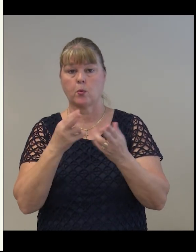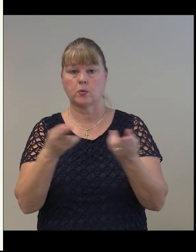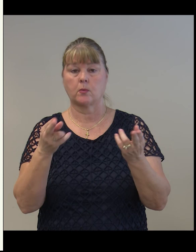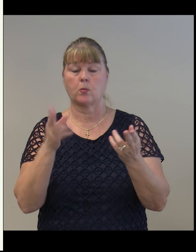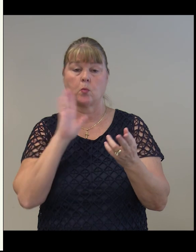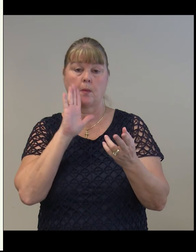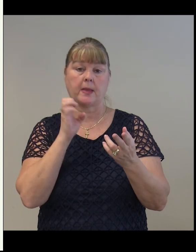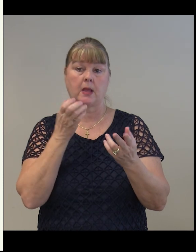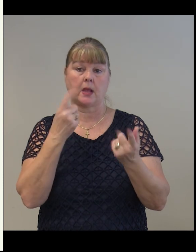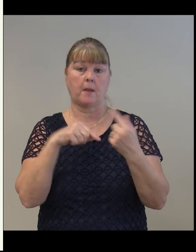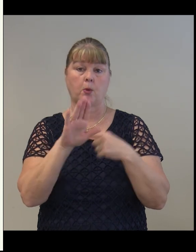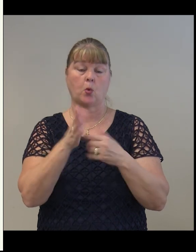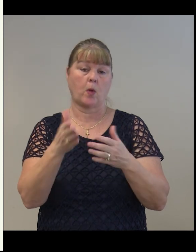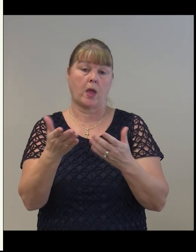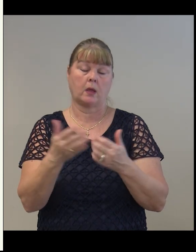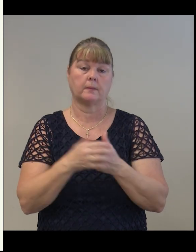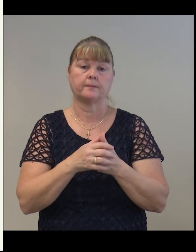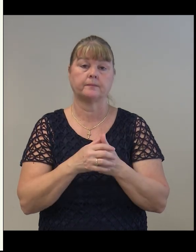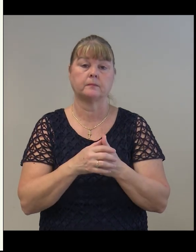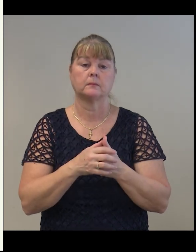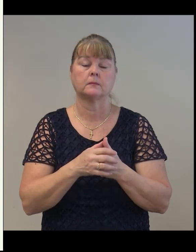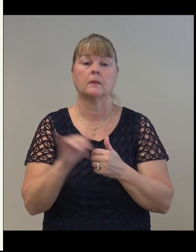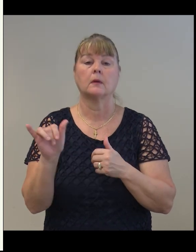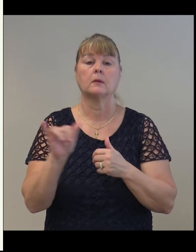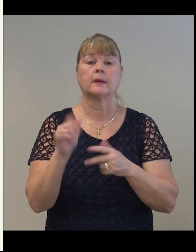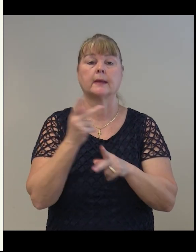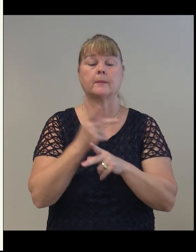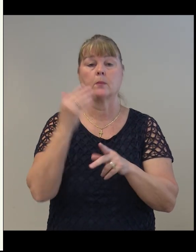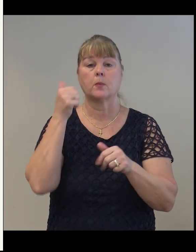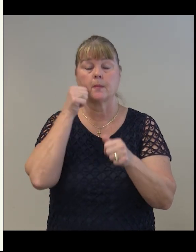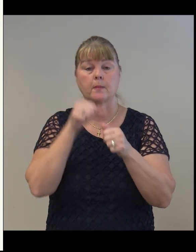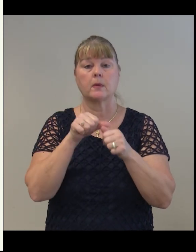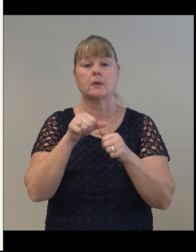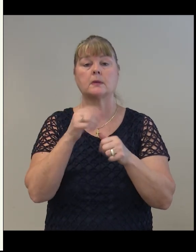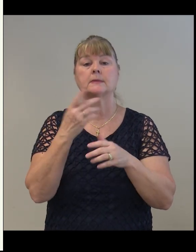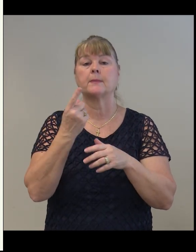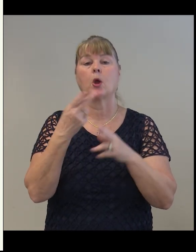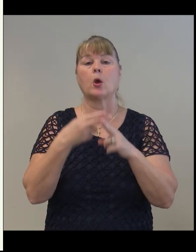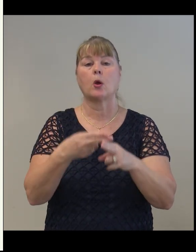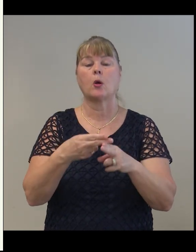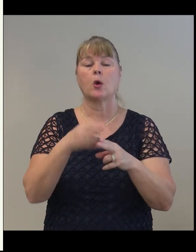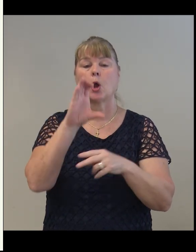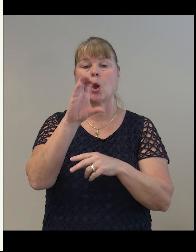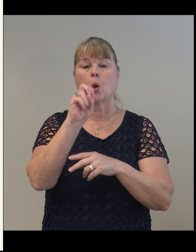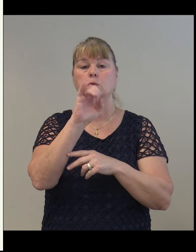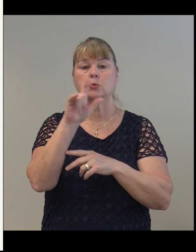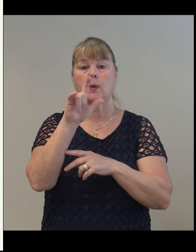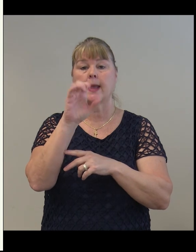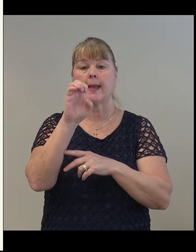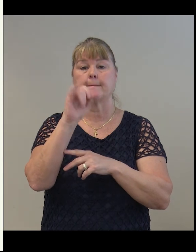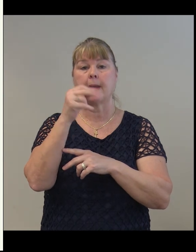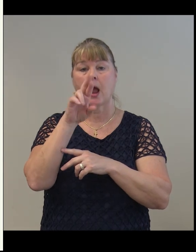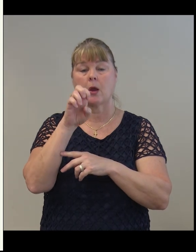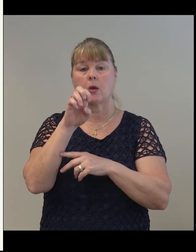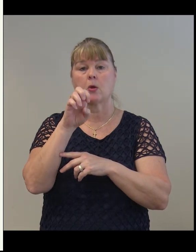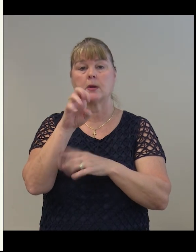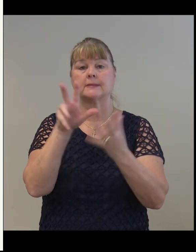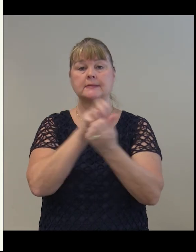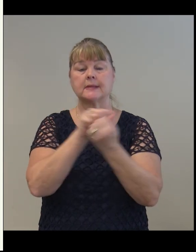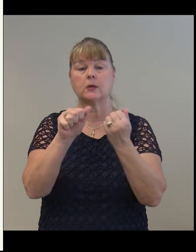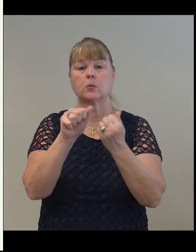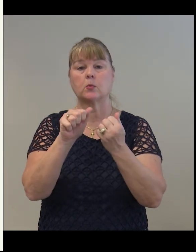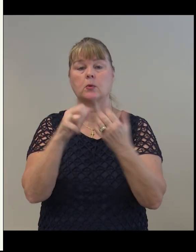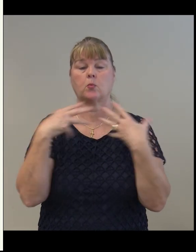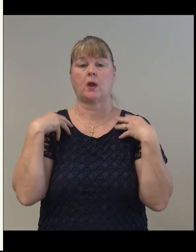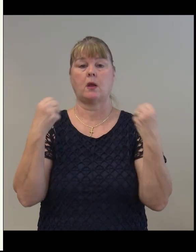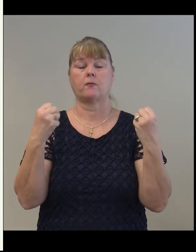for those resources that could be coming your way. Also, keep in mind, there is something called the Coastal Empire Disaster Recovery